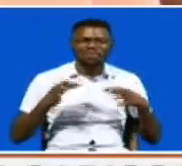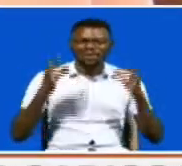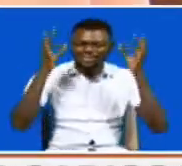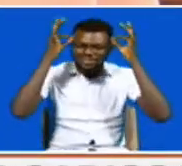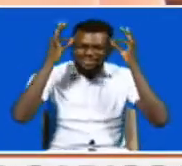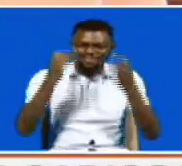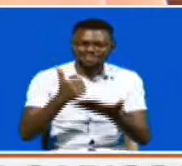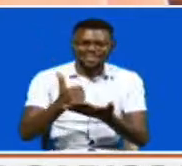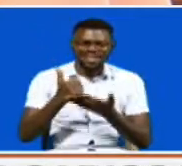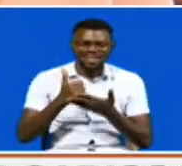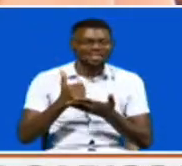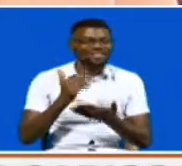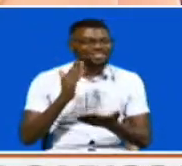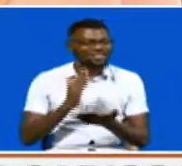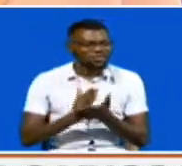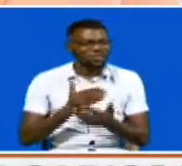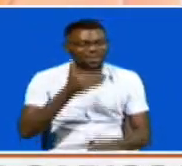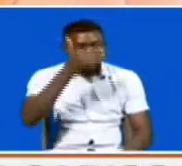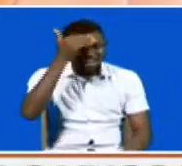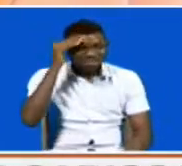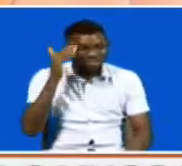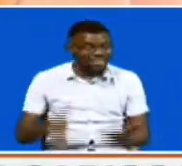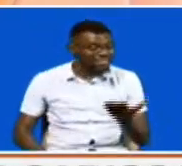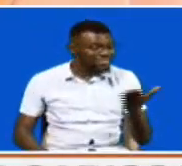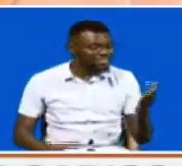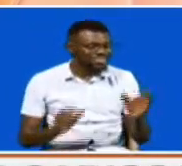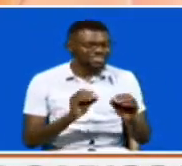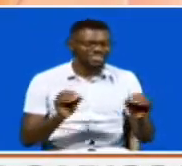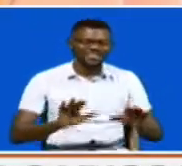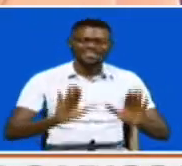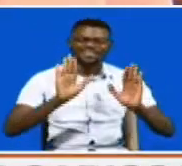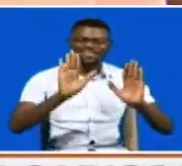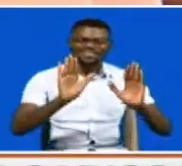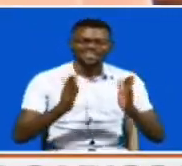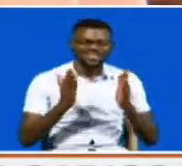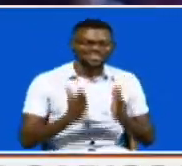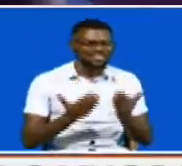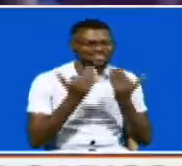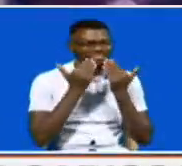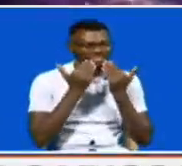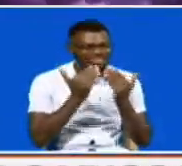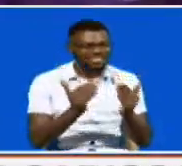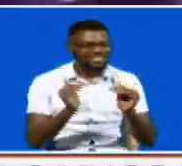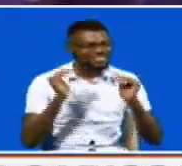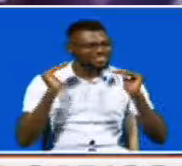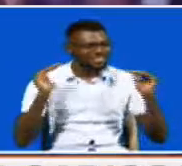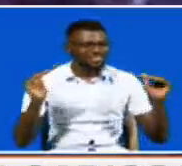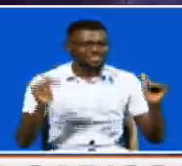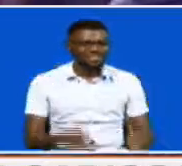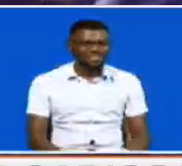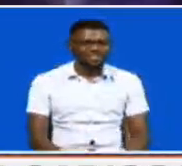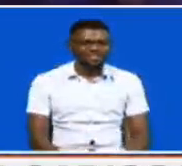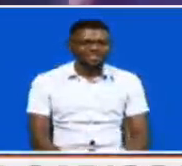me. So I can't really forget you. You're an important person in my life. Thank you very much.